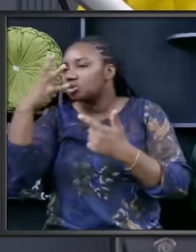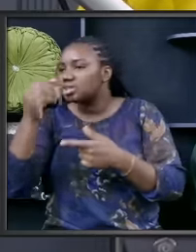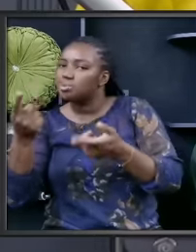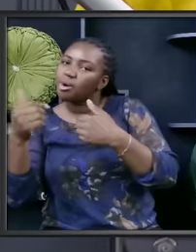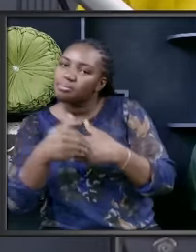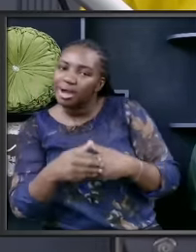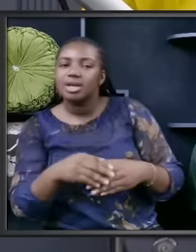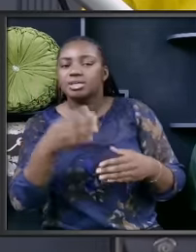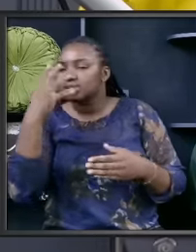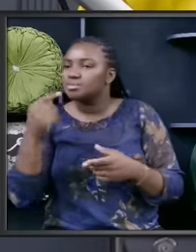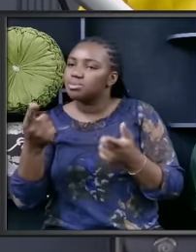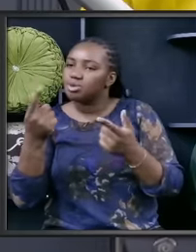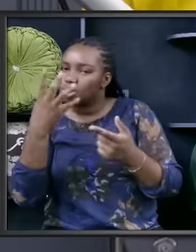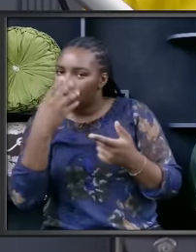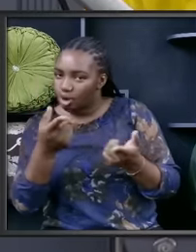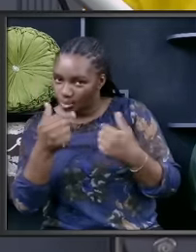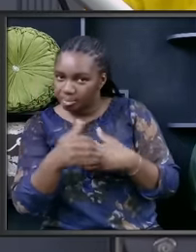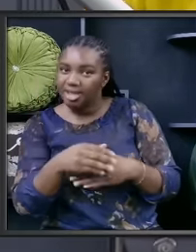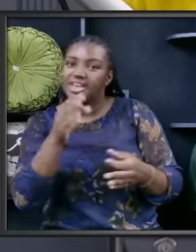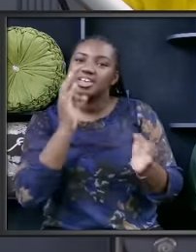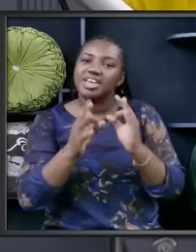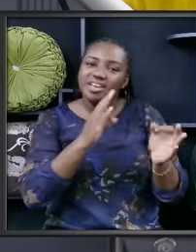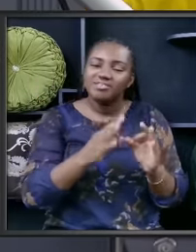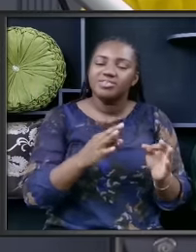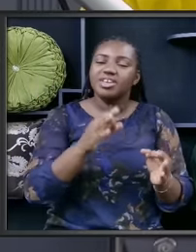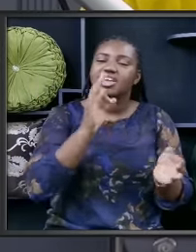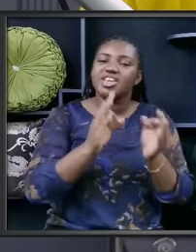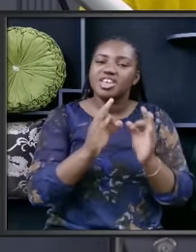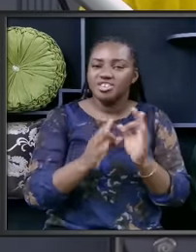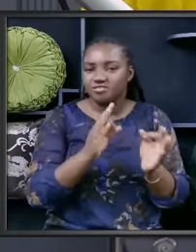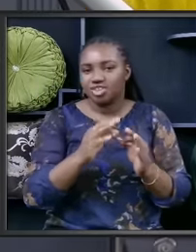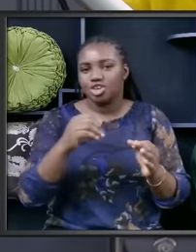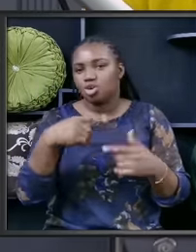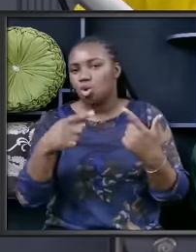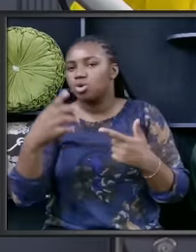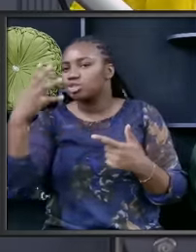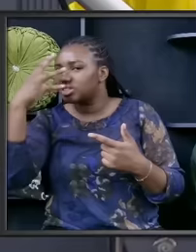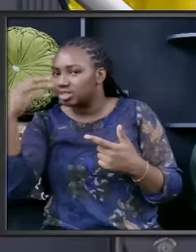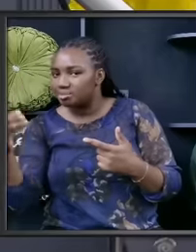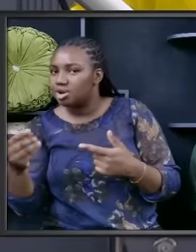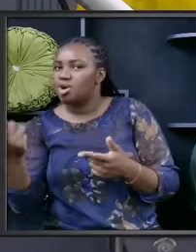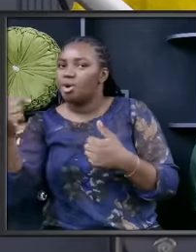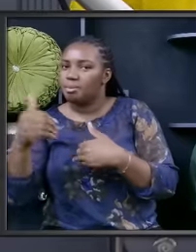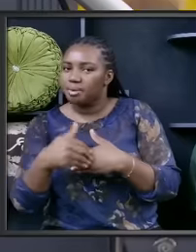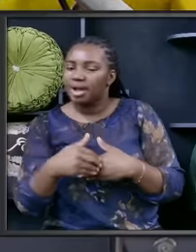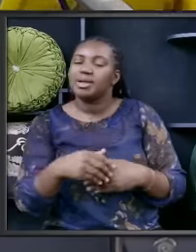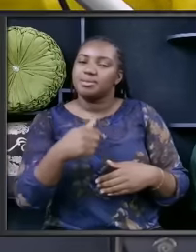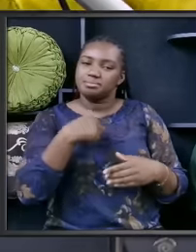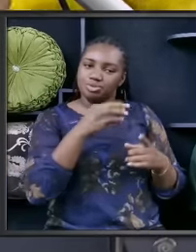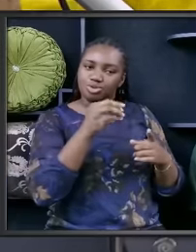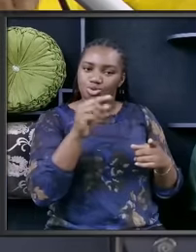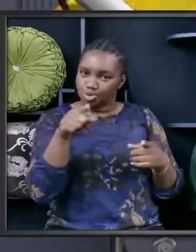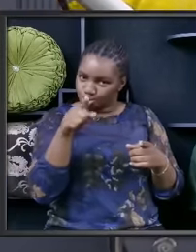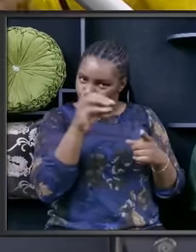going to feed you. I'm not going to satisfy my husband. Your share. No, I'm not going to feed them. I mean, if you touch and go, come back, you go collect